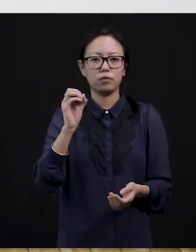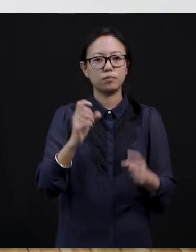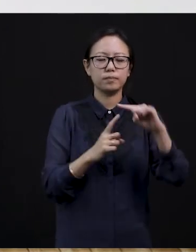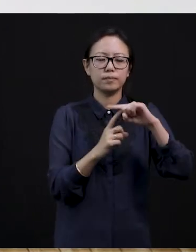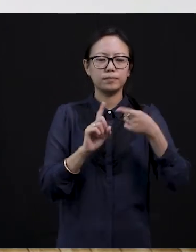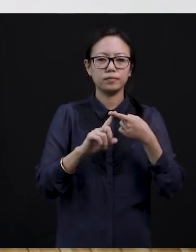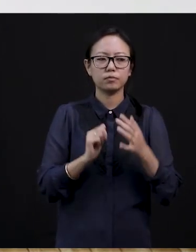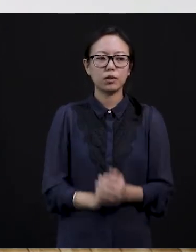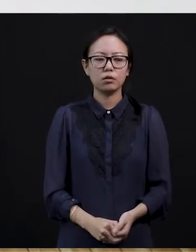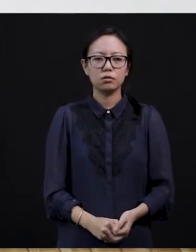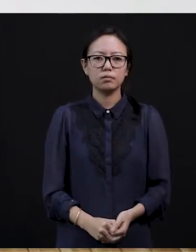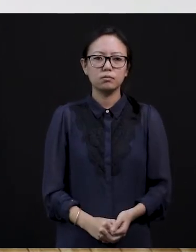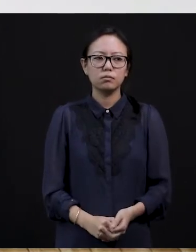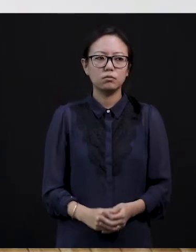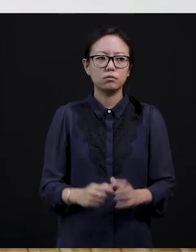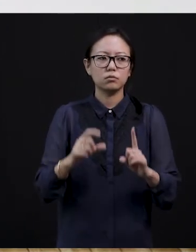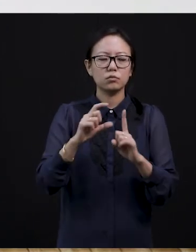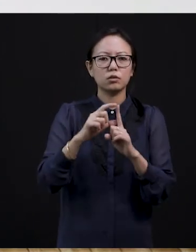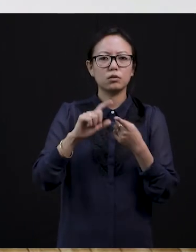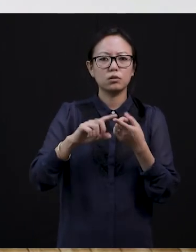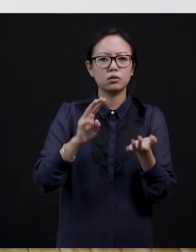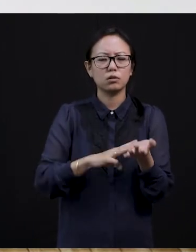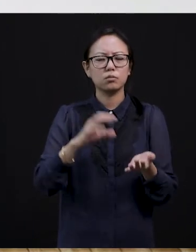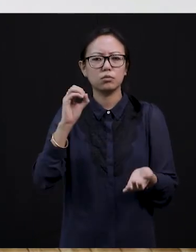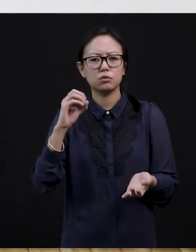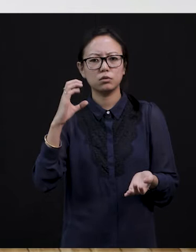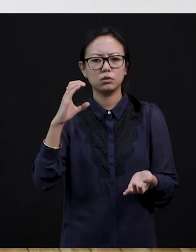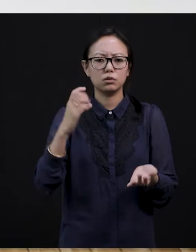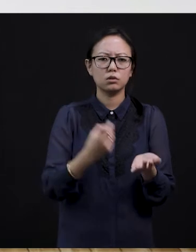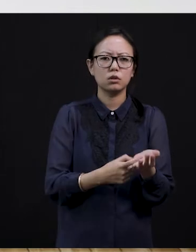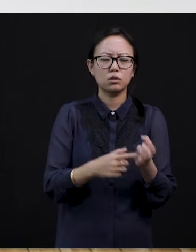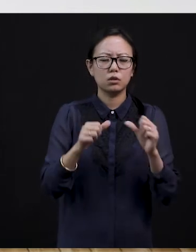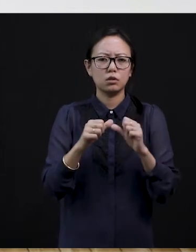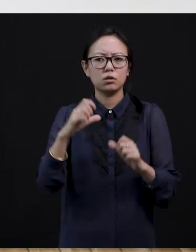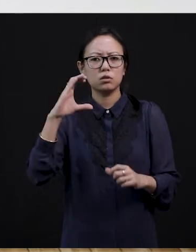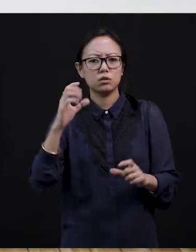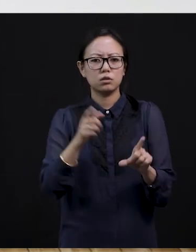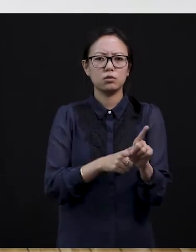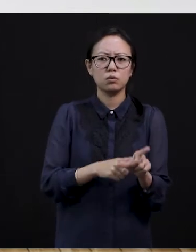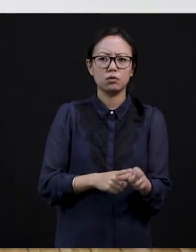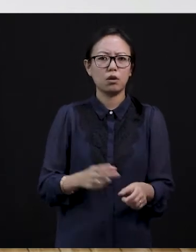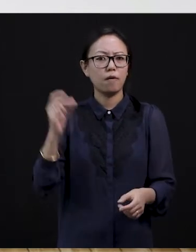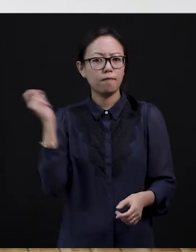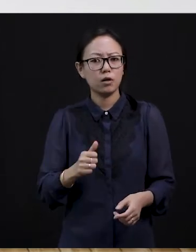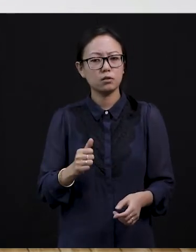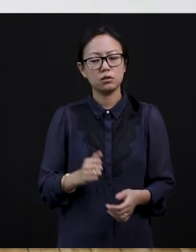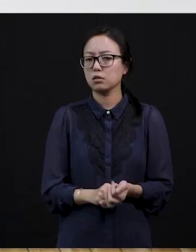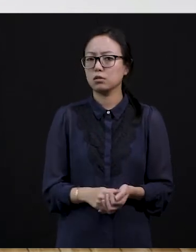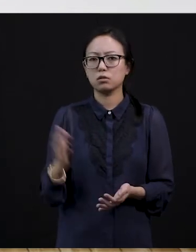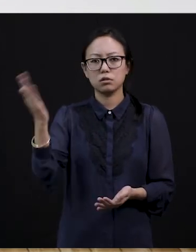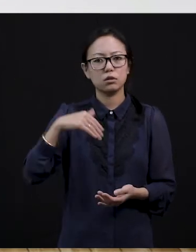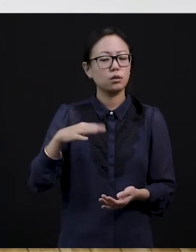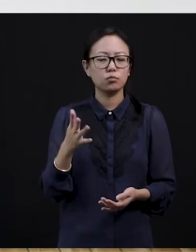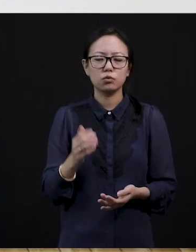remember, democracy did not come in overnight. It did not come even in 5 years or 10 years. It took centuries